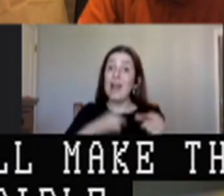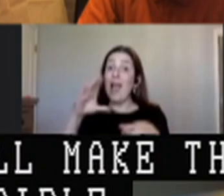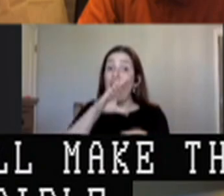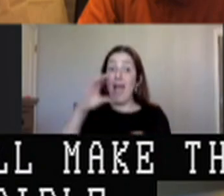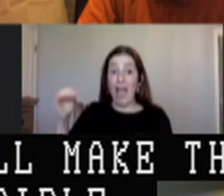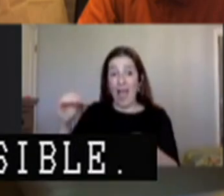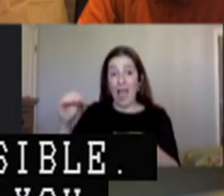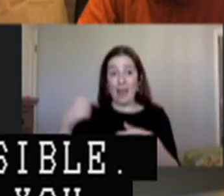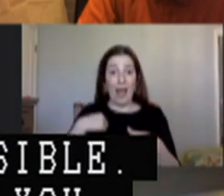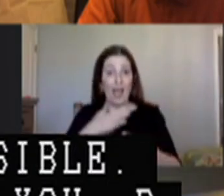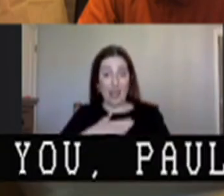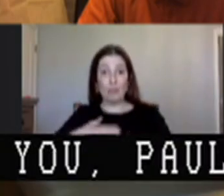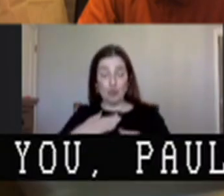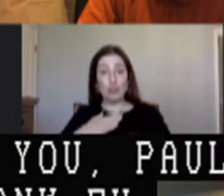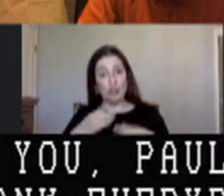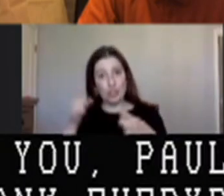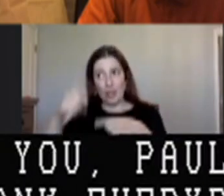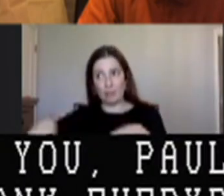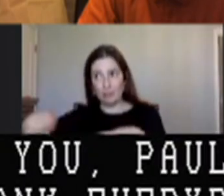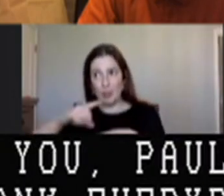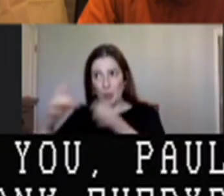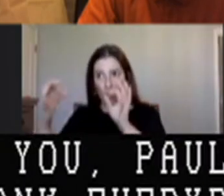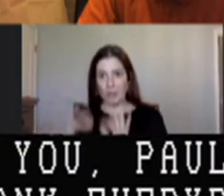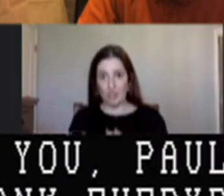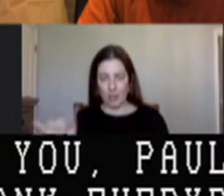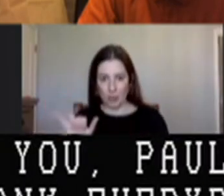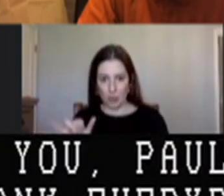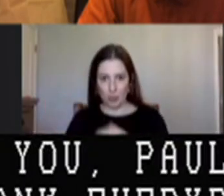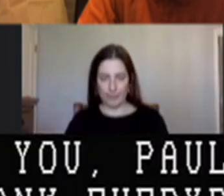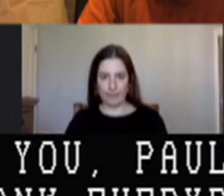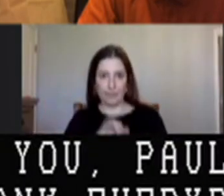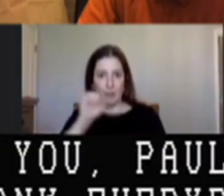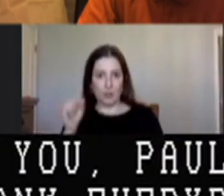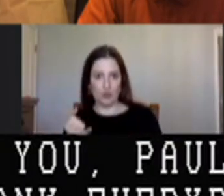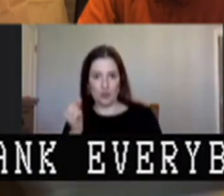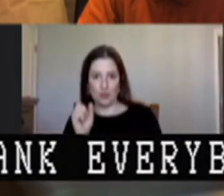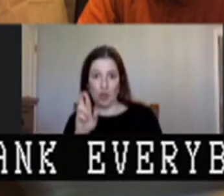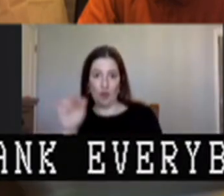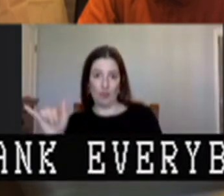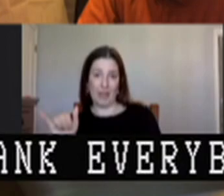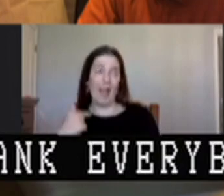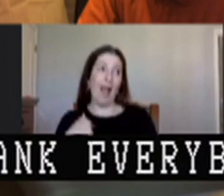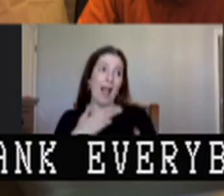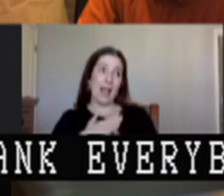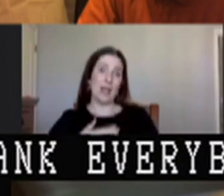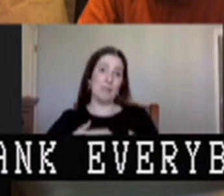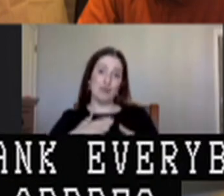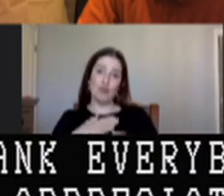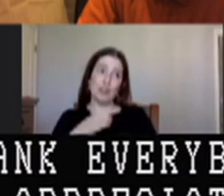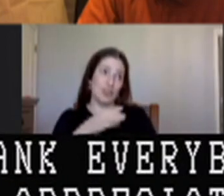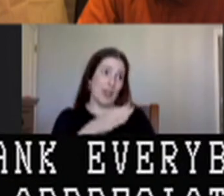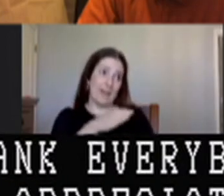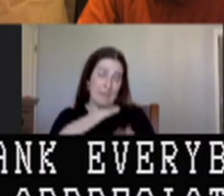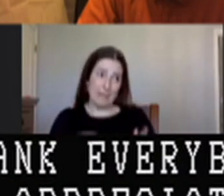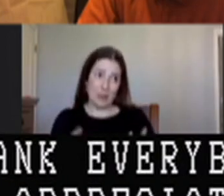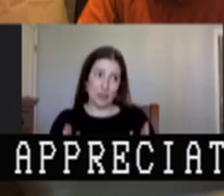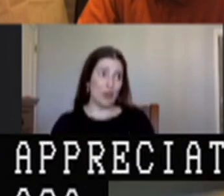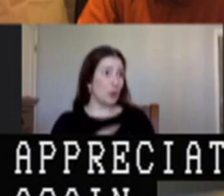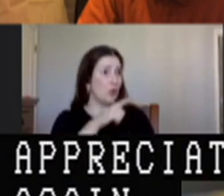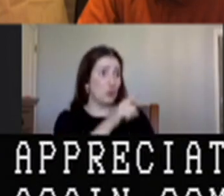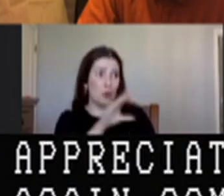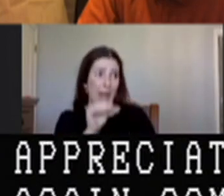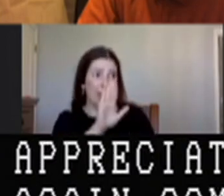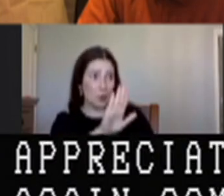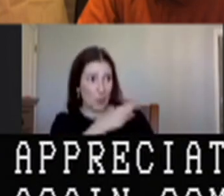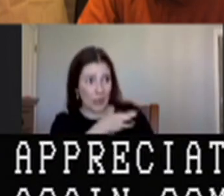everybody. Thank you. Right. We appreciate you and your staff again, Commissioner, and we know that